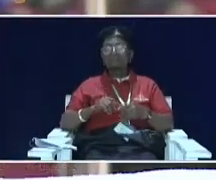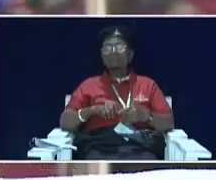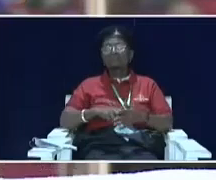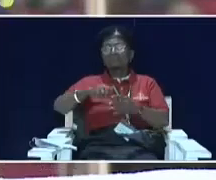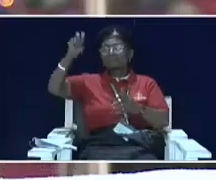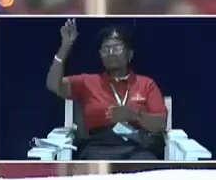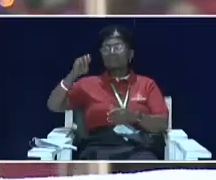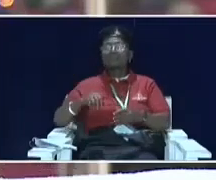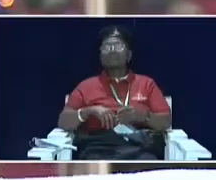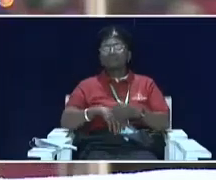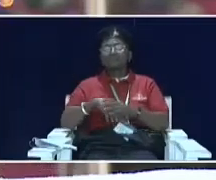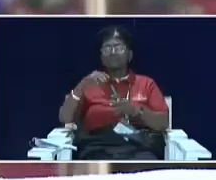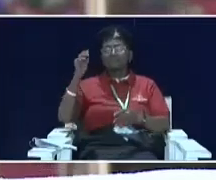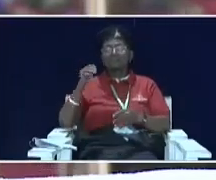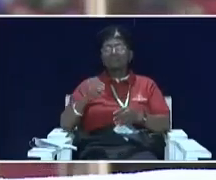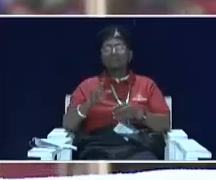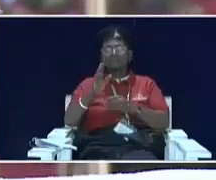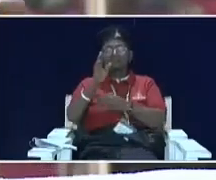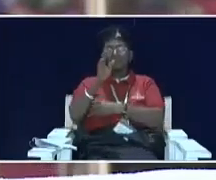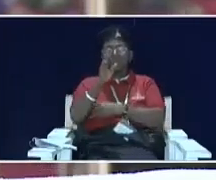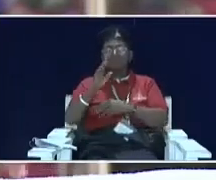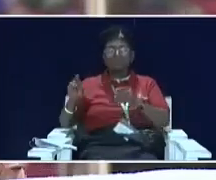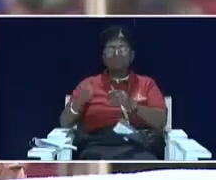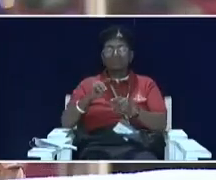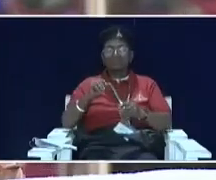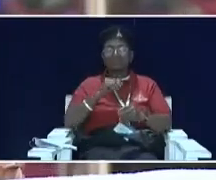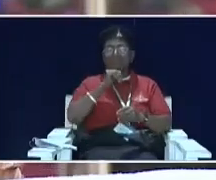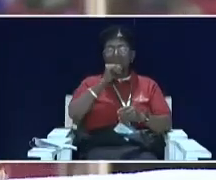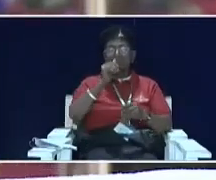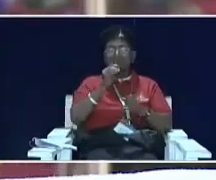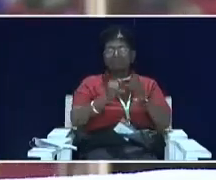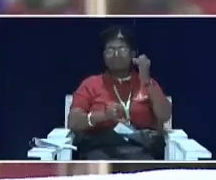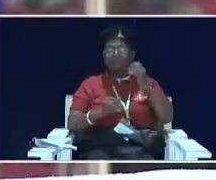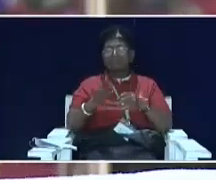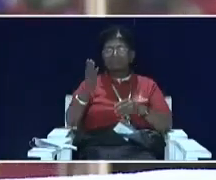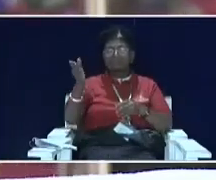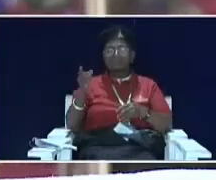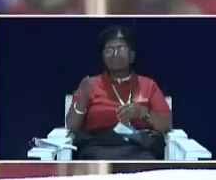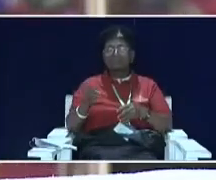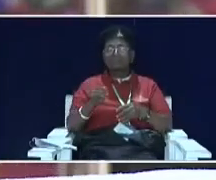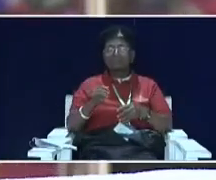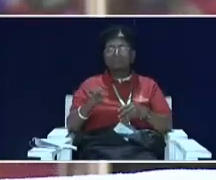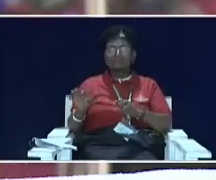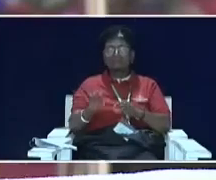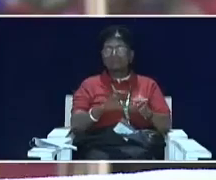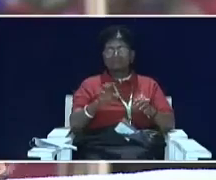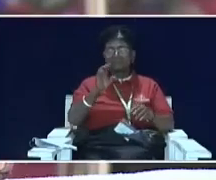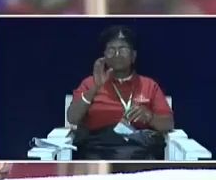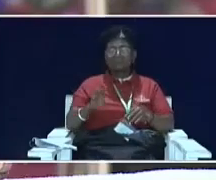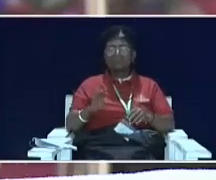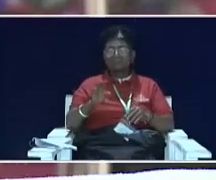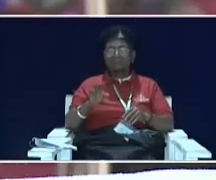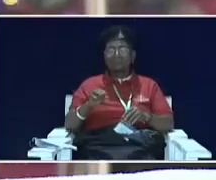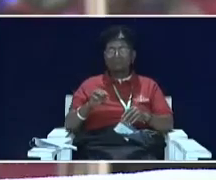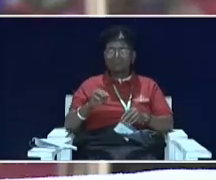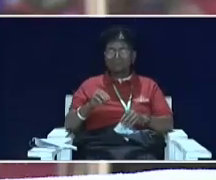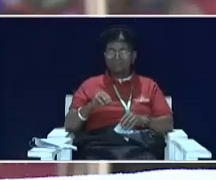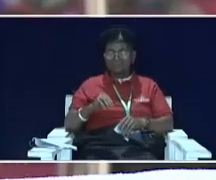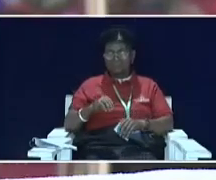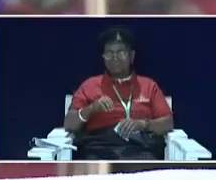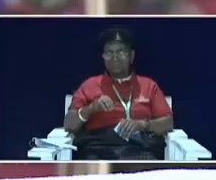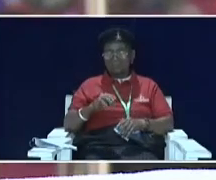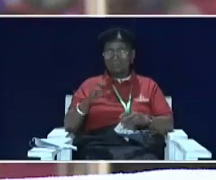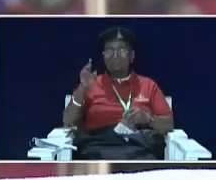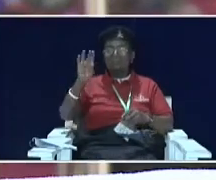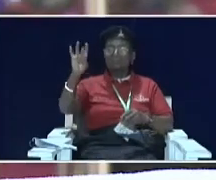And God didn't end there. You go to Acts chapter 8 from verse 26 to 40. Acts